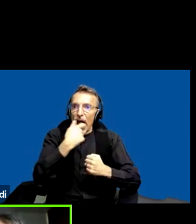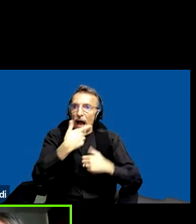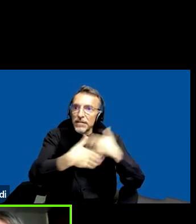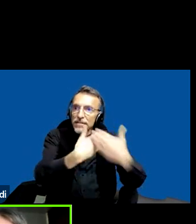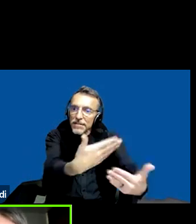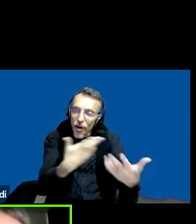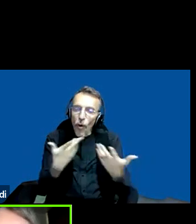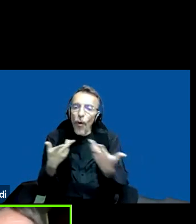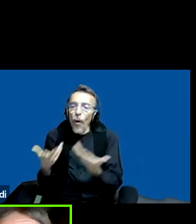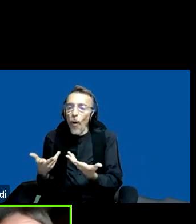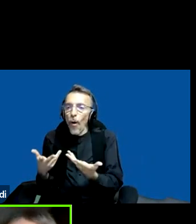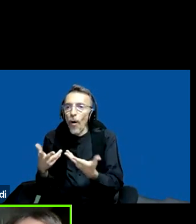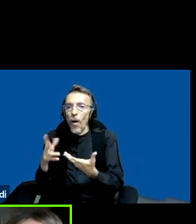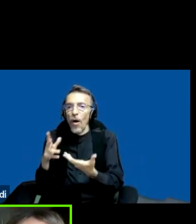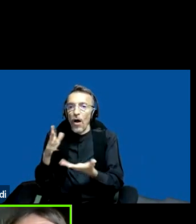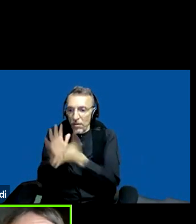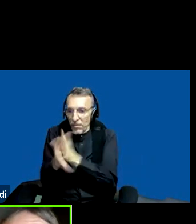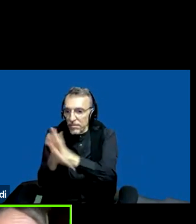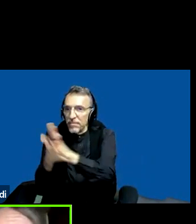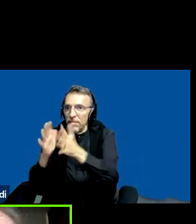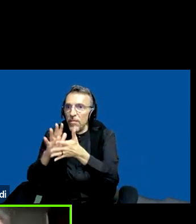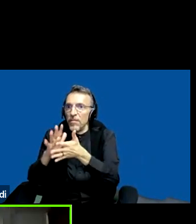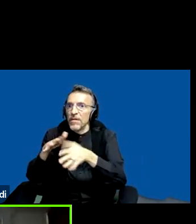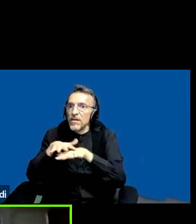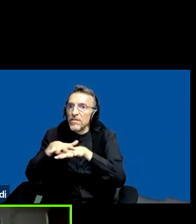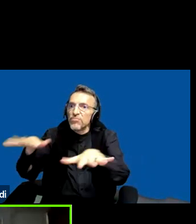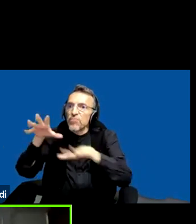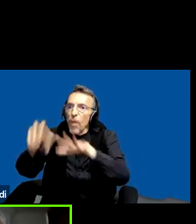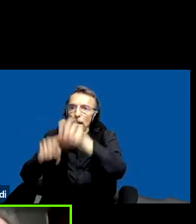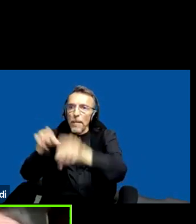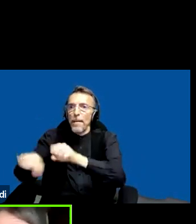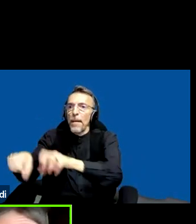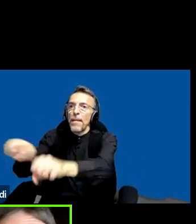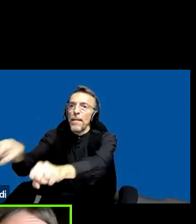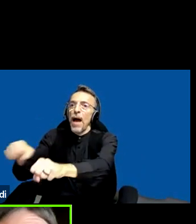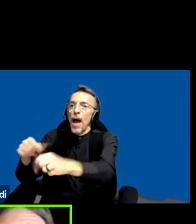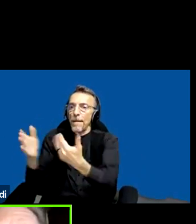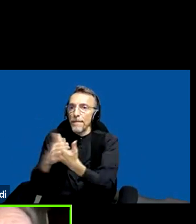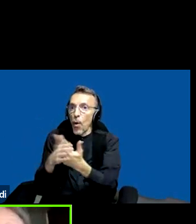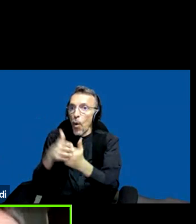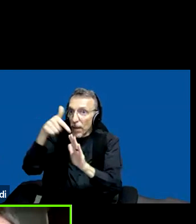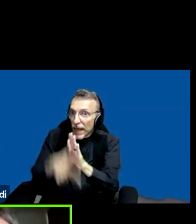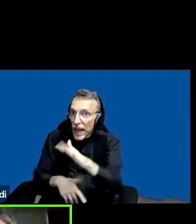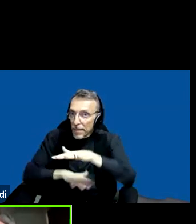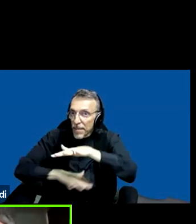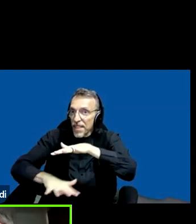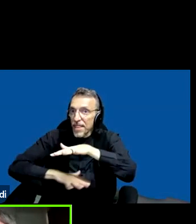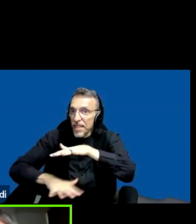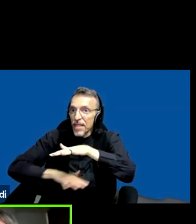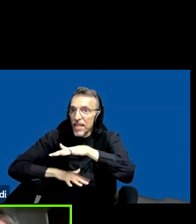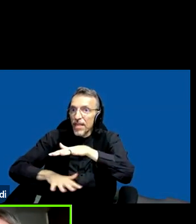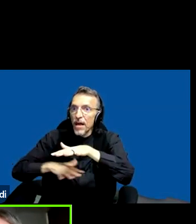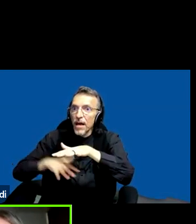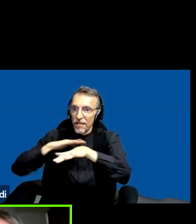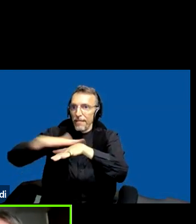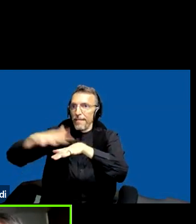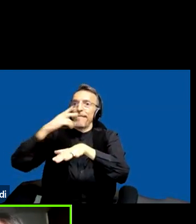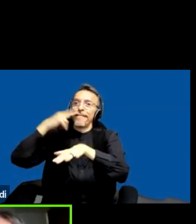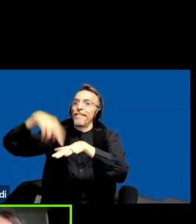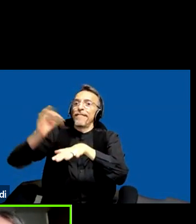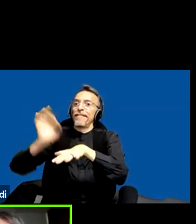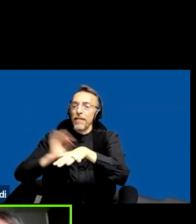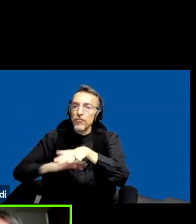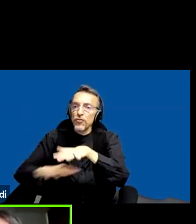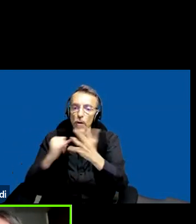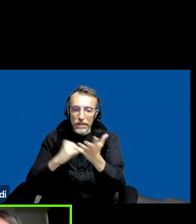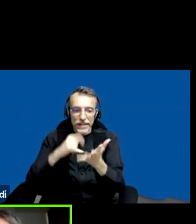economic, and hegemonic aims, and bringing in notions of coloniality at the deepest levels? Because speaking personally and for work at the STEP Centre,